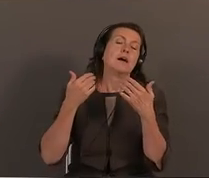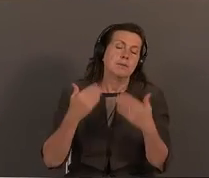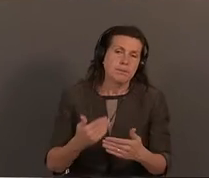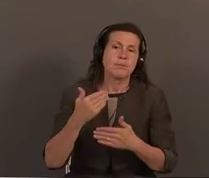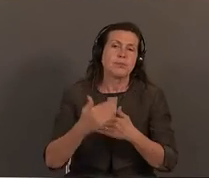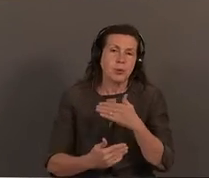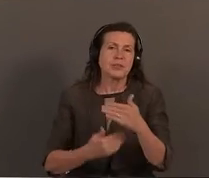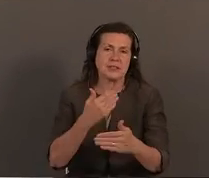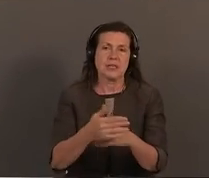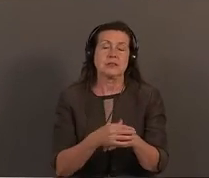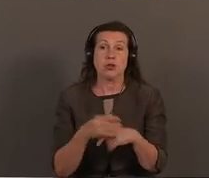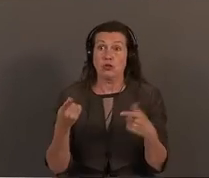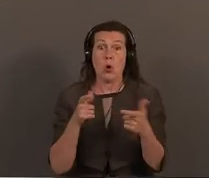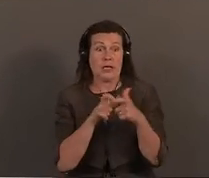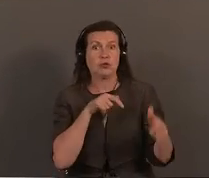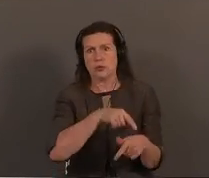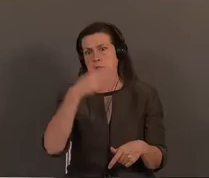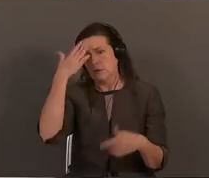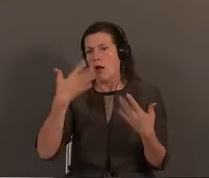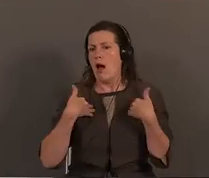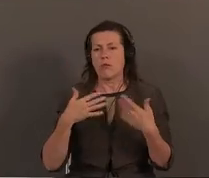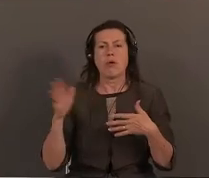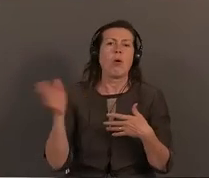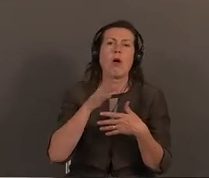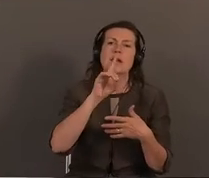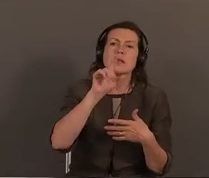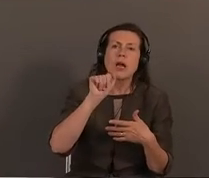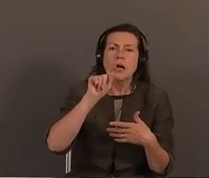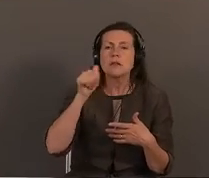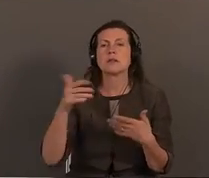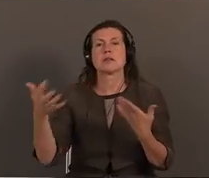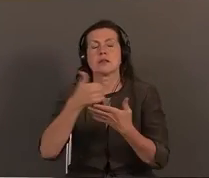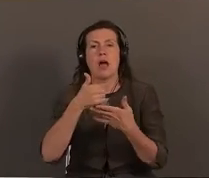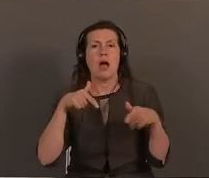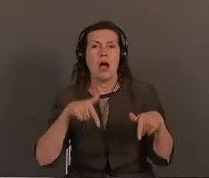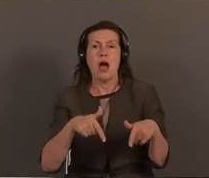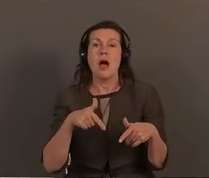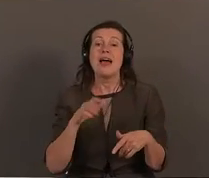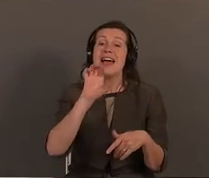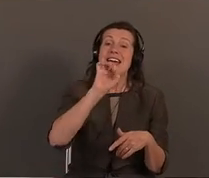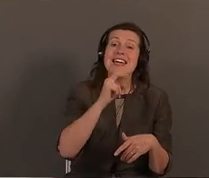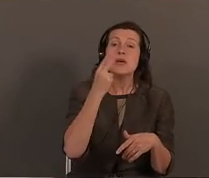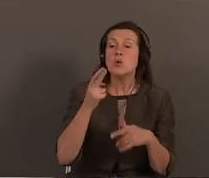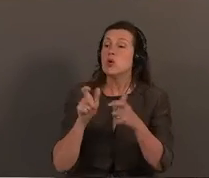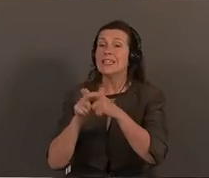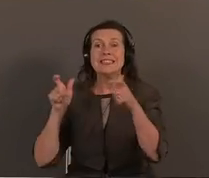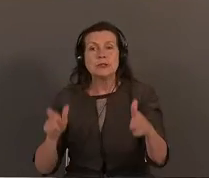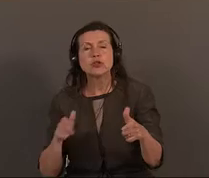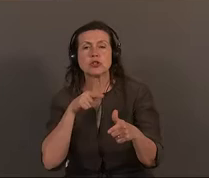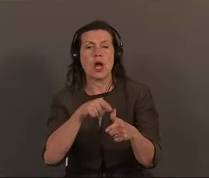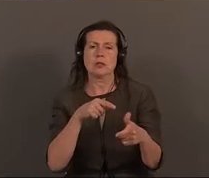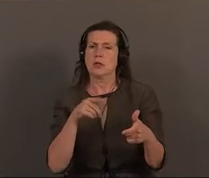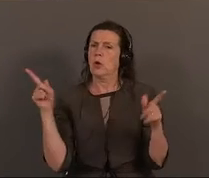all the data to know where what was the direction of the EU institutions. There